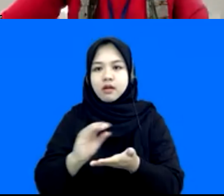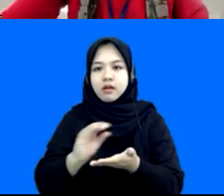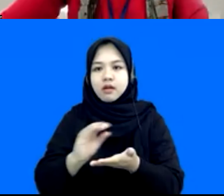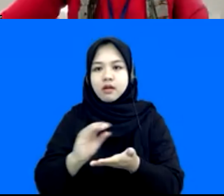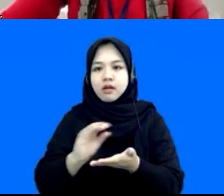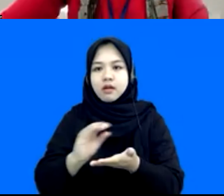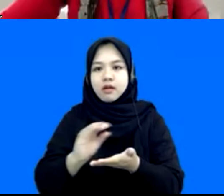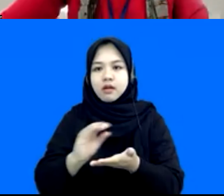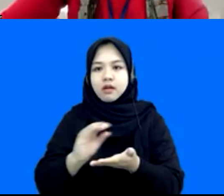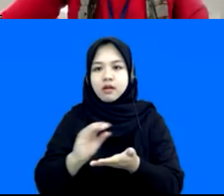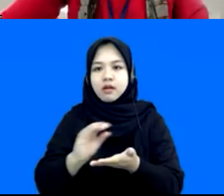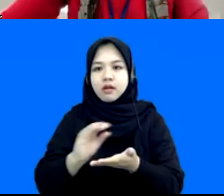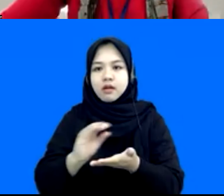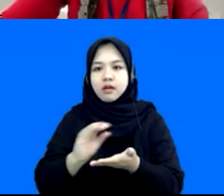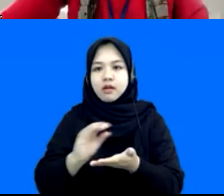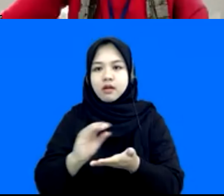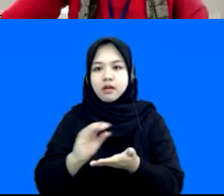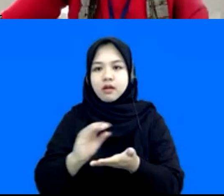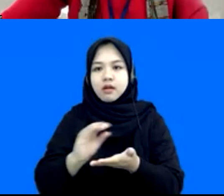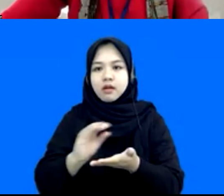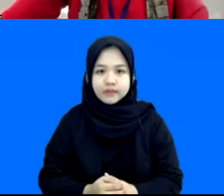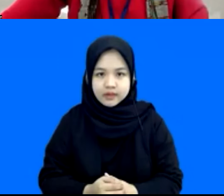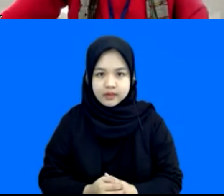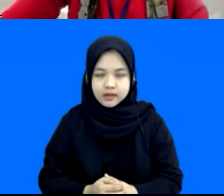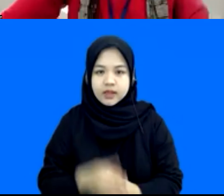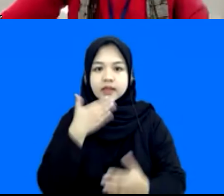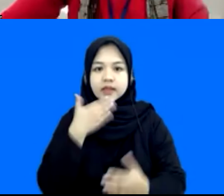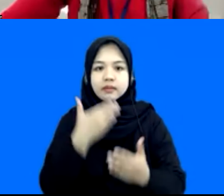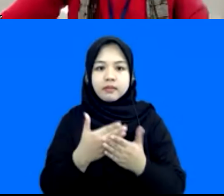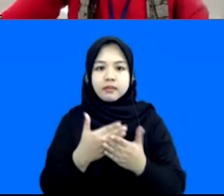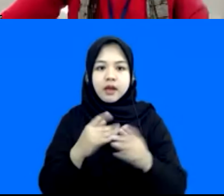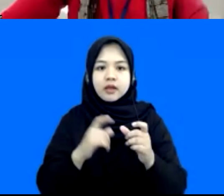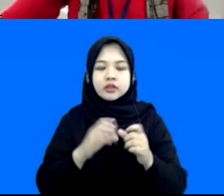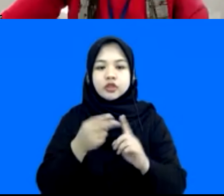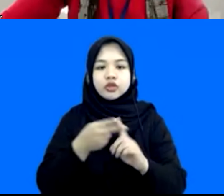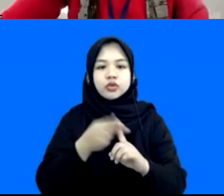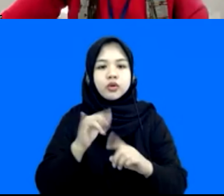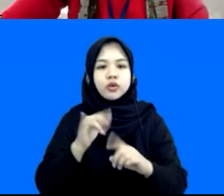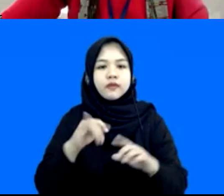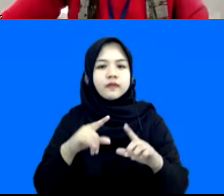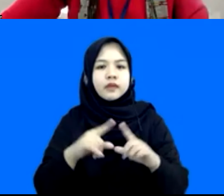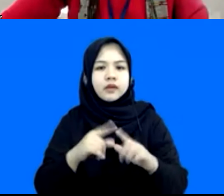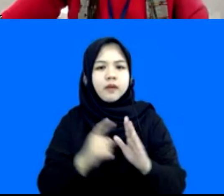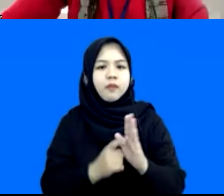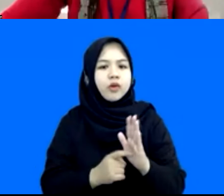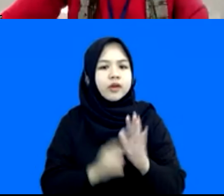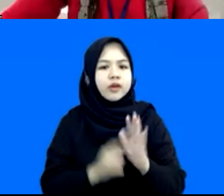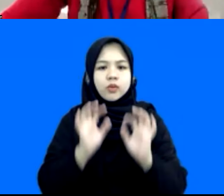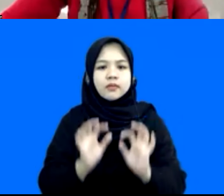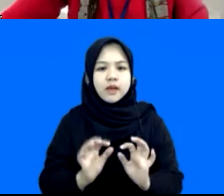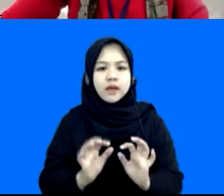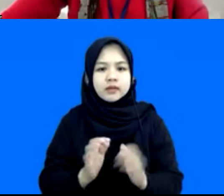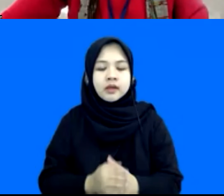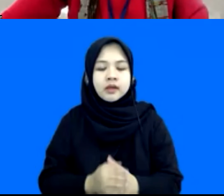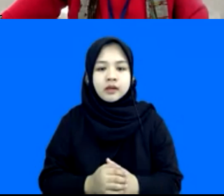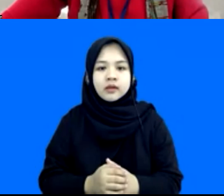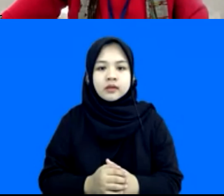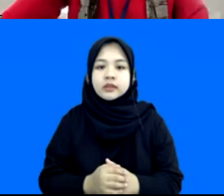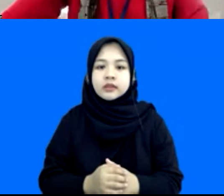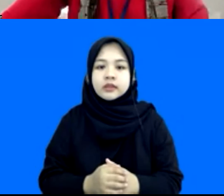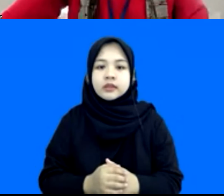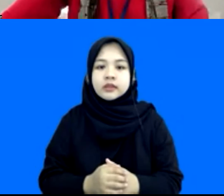Thanks, Sophia. That's a really important point as well. So I can see that there's a couple of questions coming in